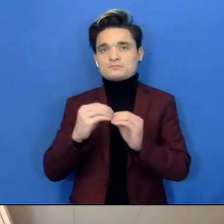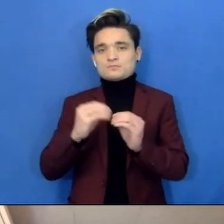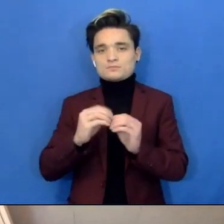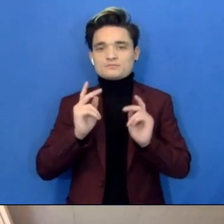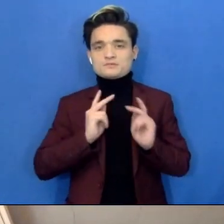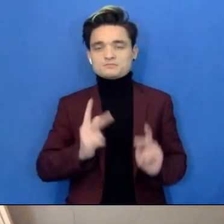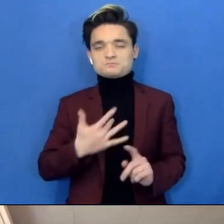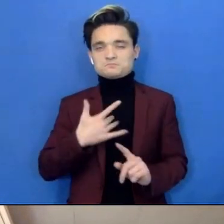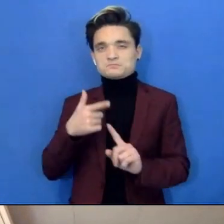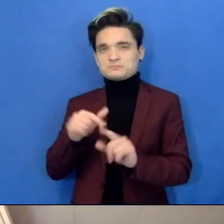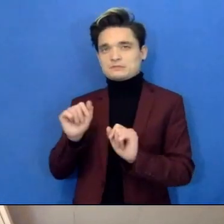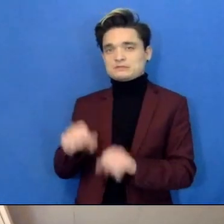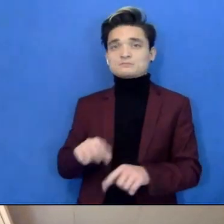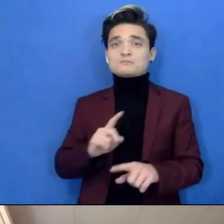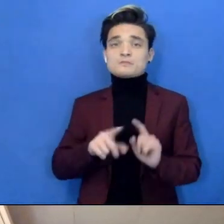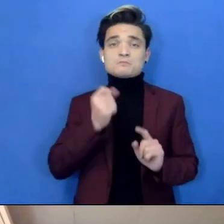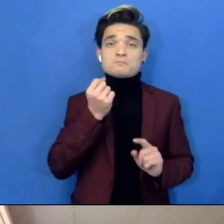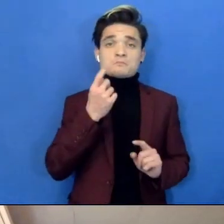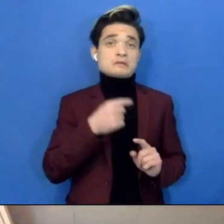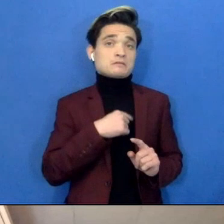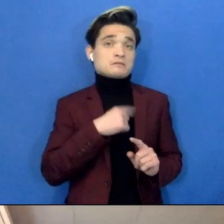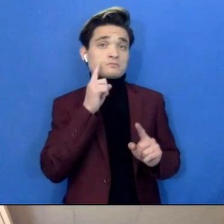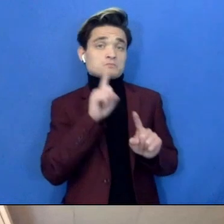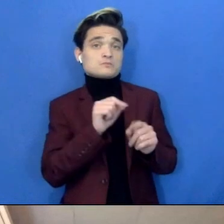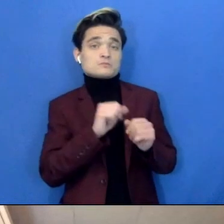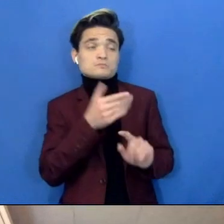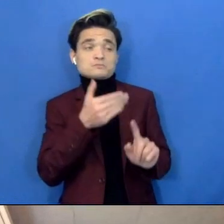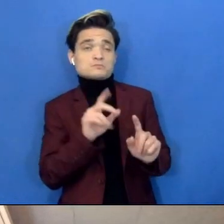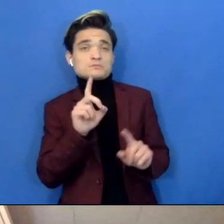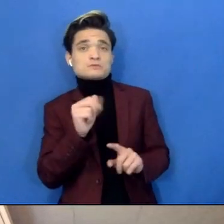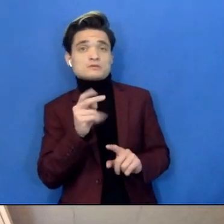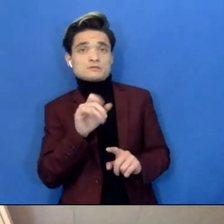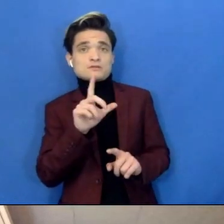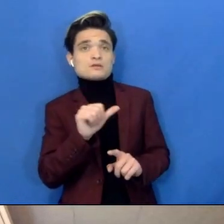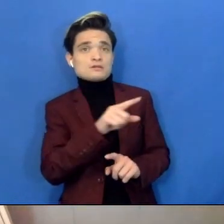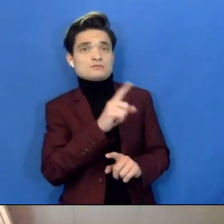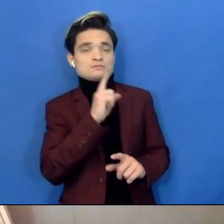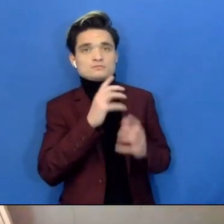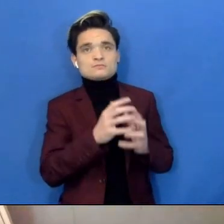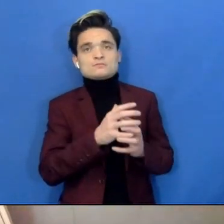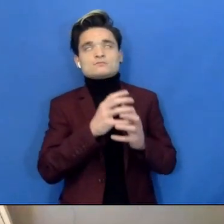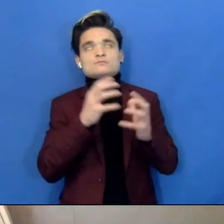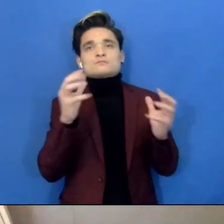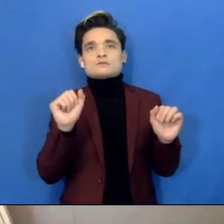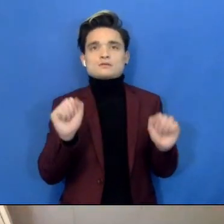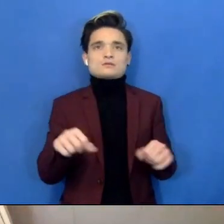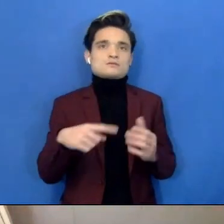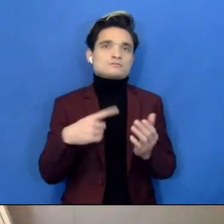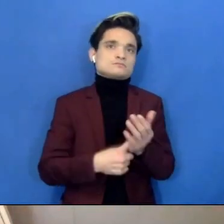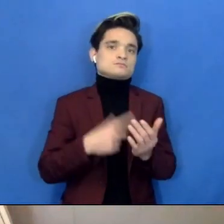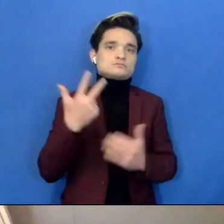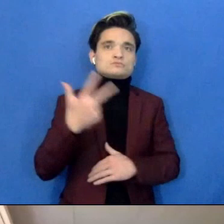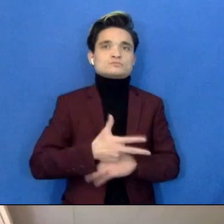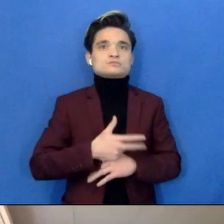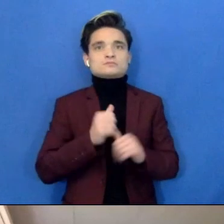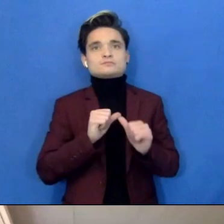I agree with Daniela. There's so much we could talk about, and we could be here for 3 days and talk about just this topic. So it is